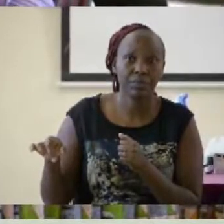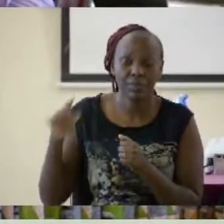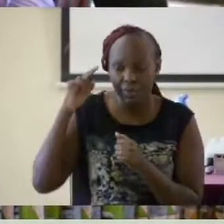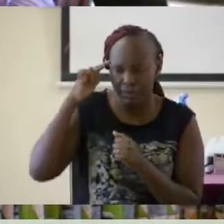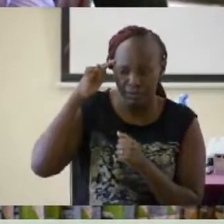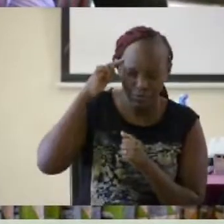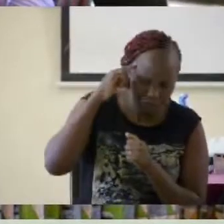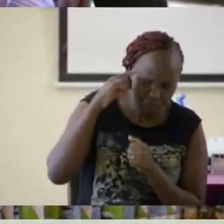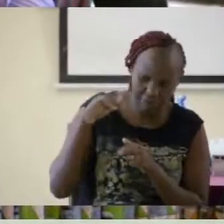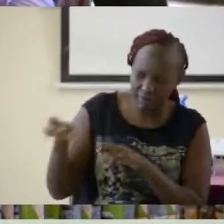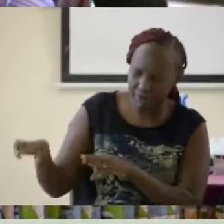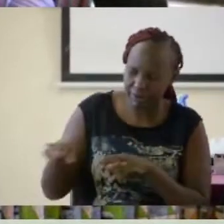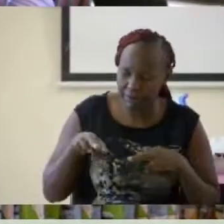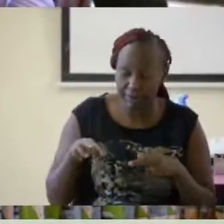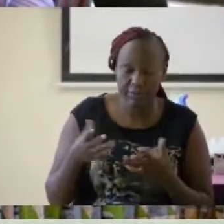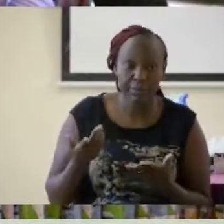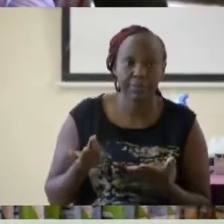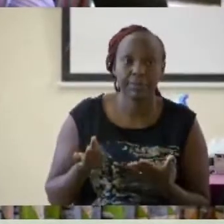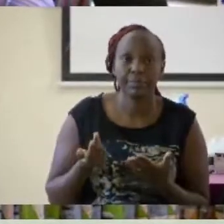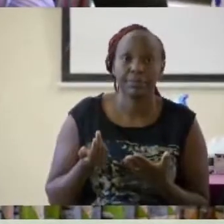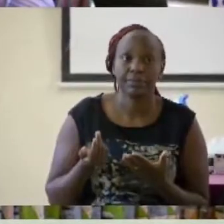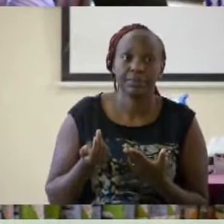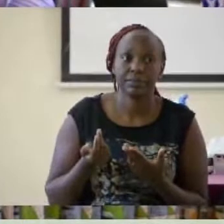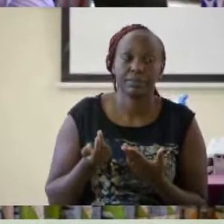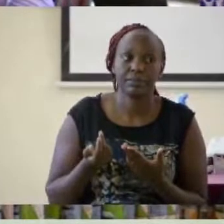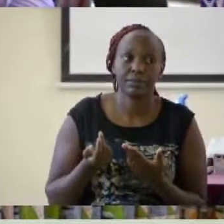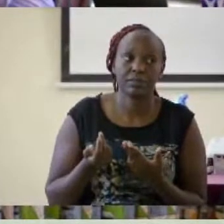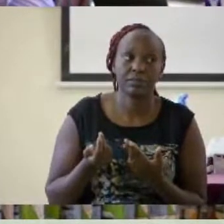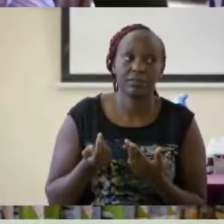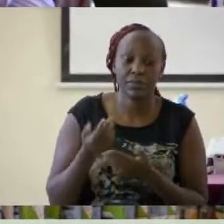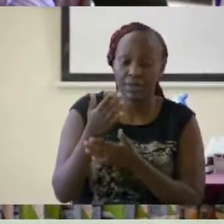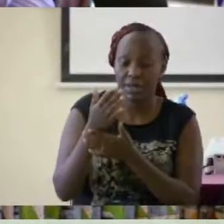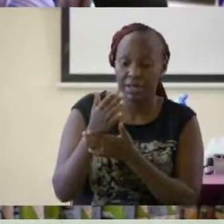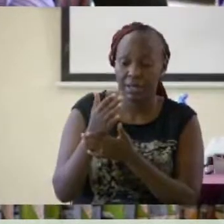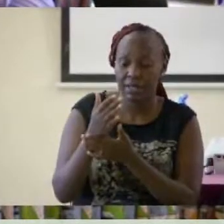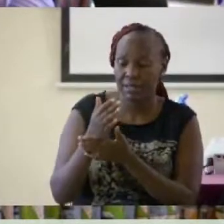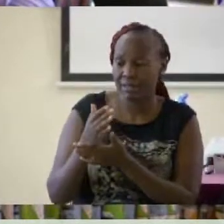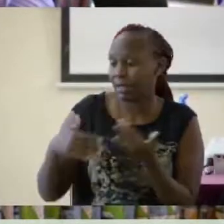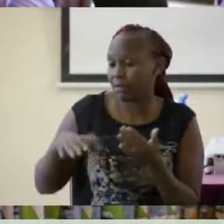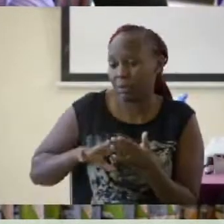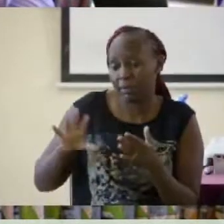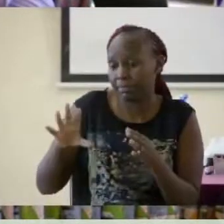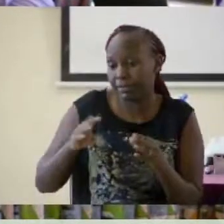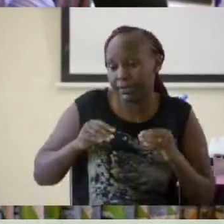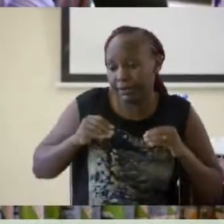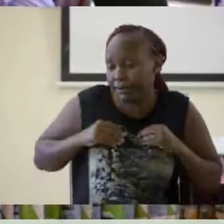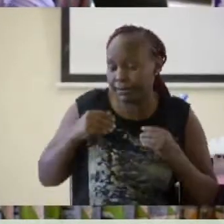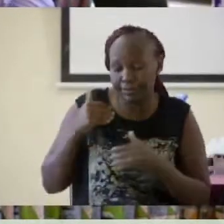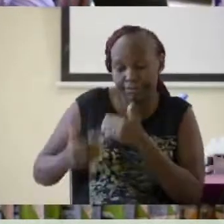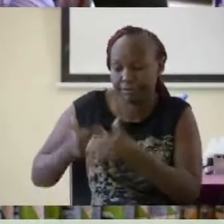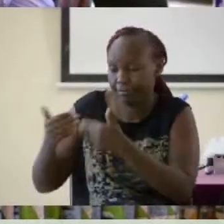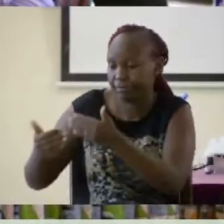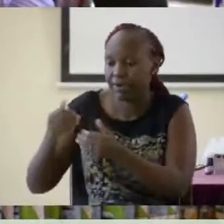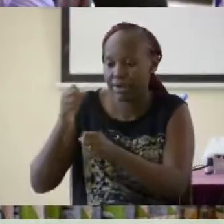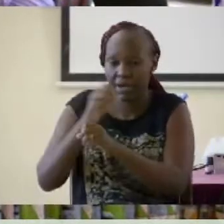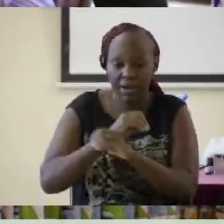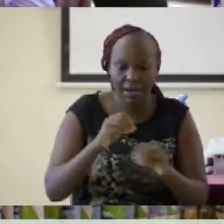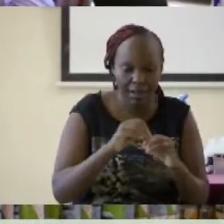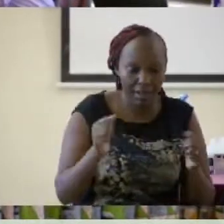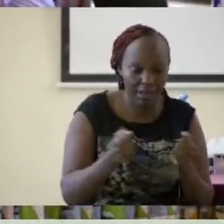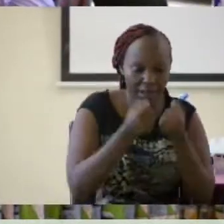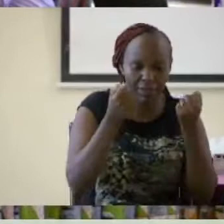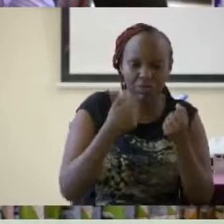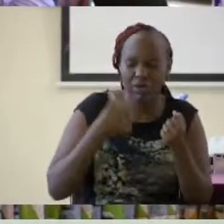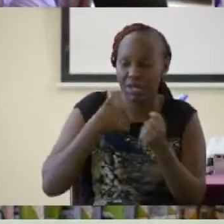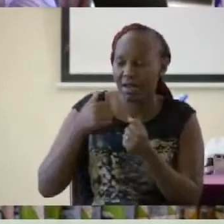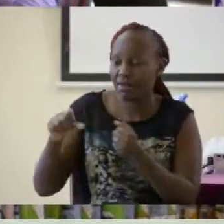raped, I would put it that way. Somehow they just moved on, and nothing was done about that. So there are other violations